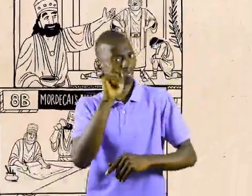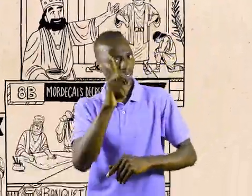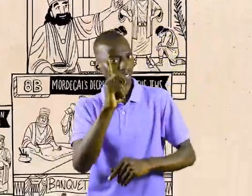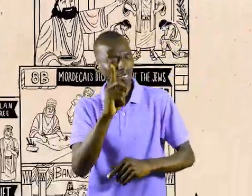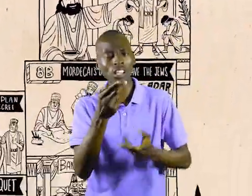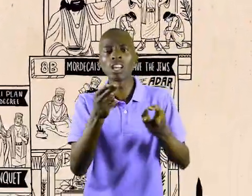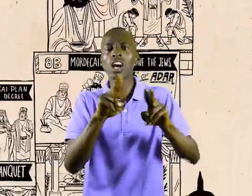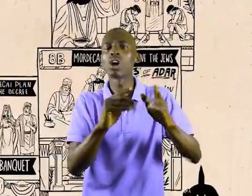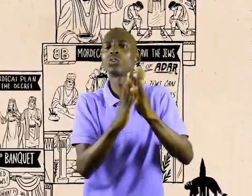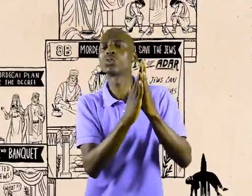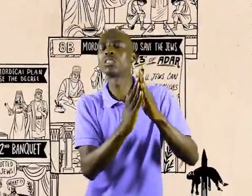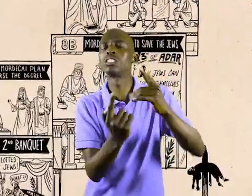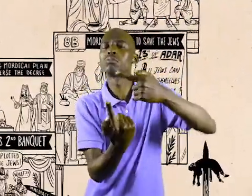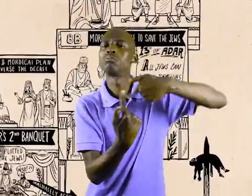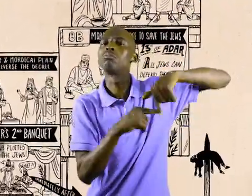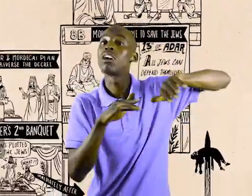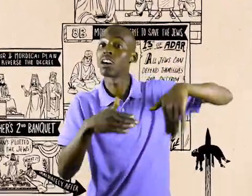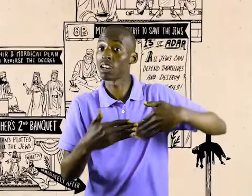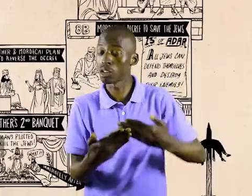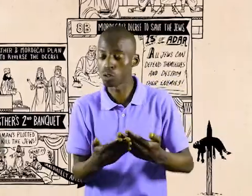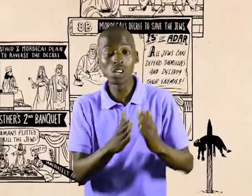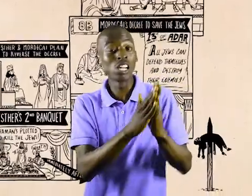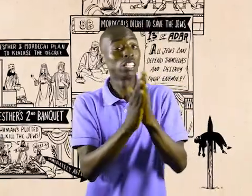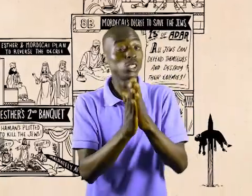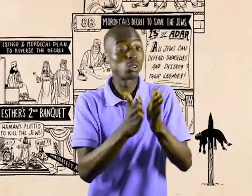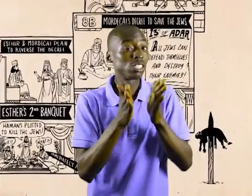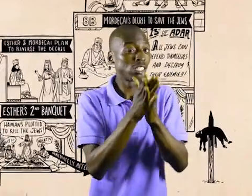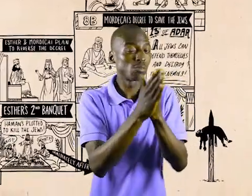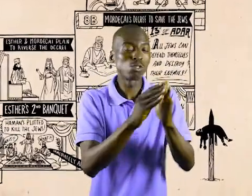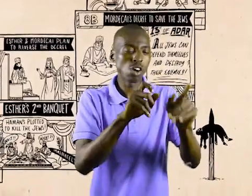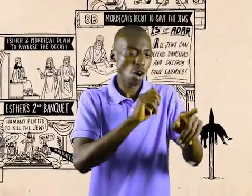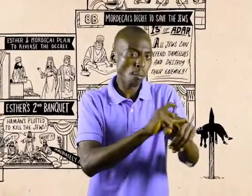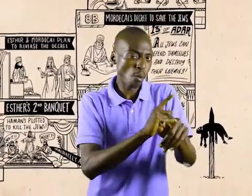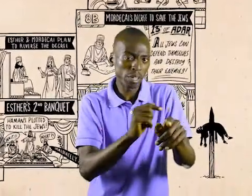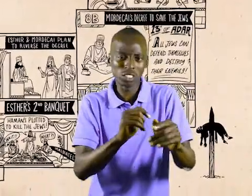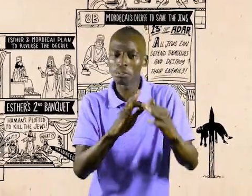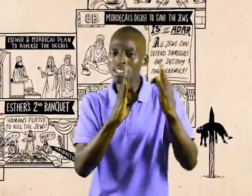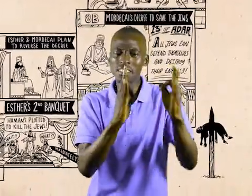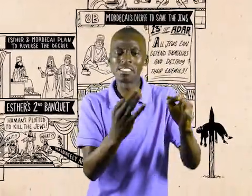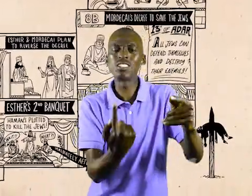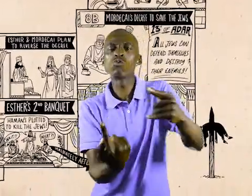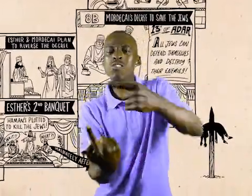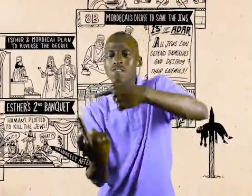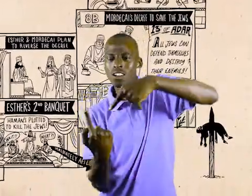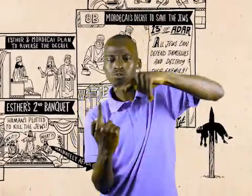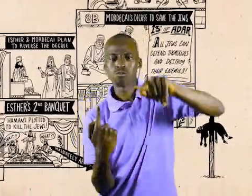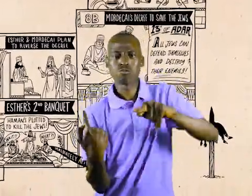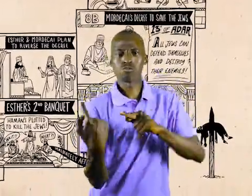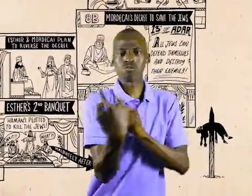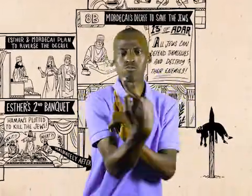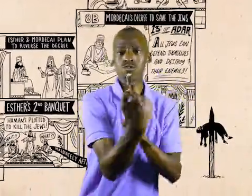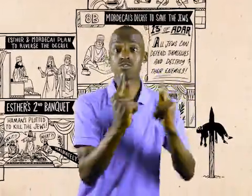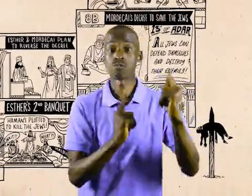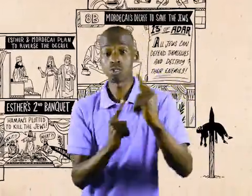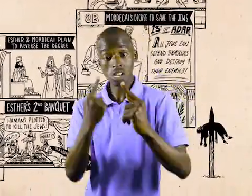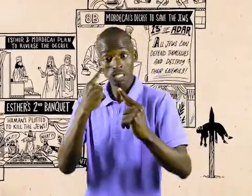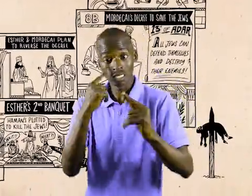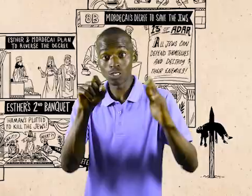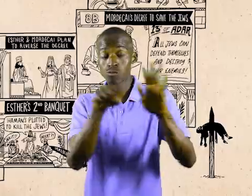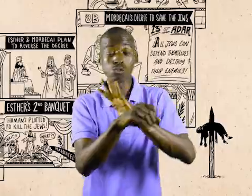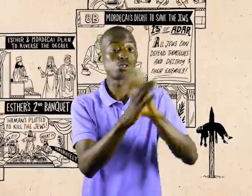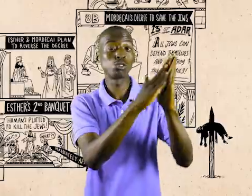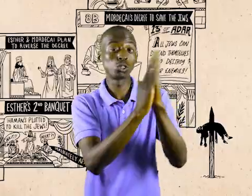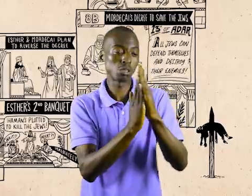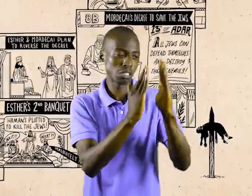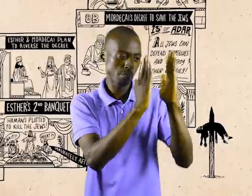how this whole story has been designed. The story was full of moments of ironic reversal, but we can now see the whole story is structured